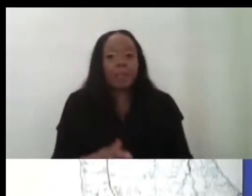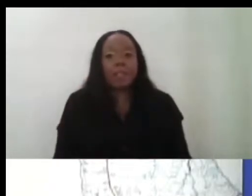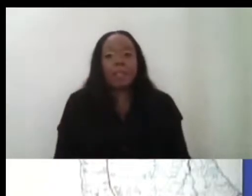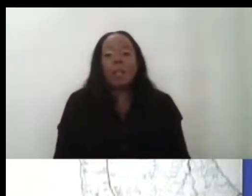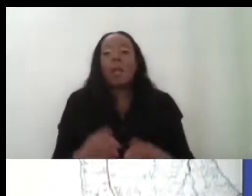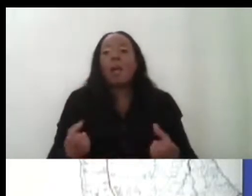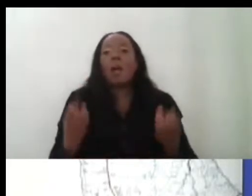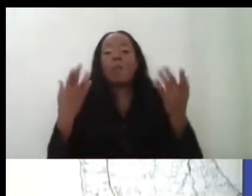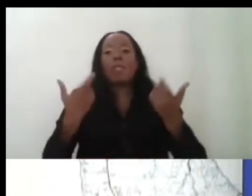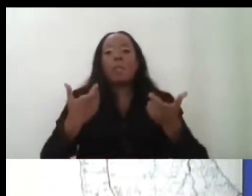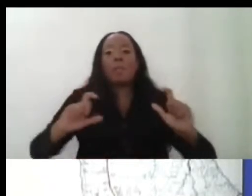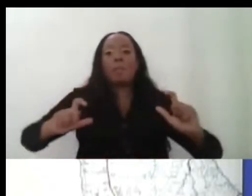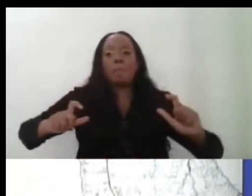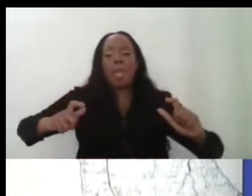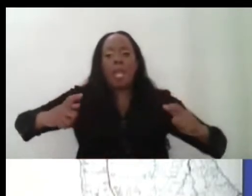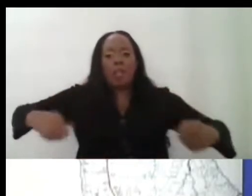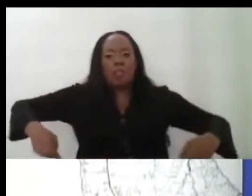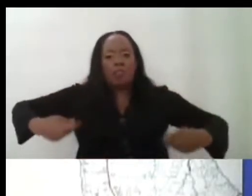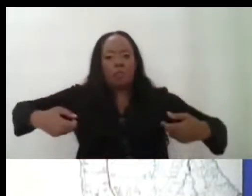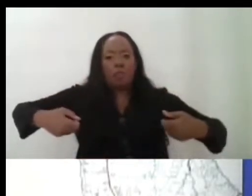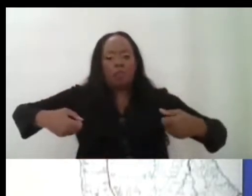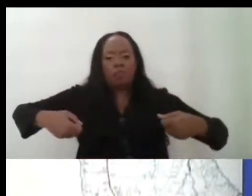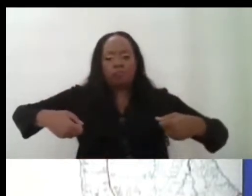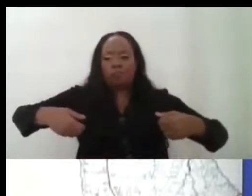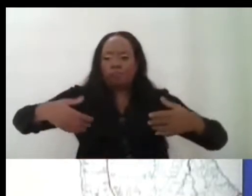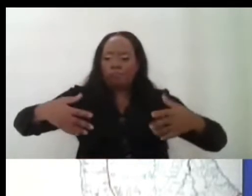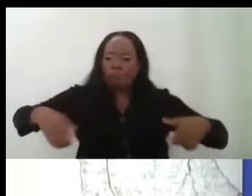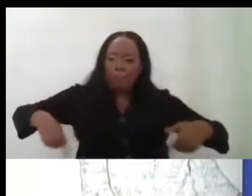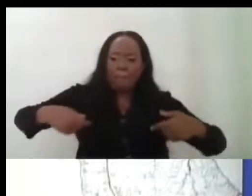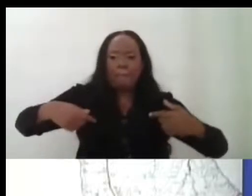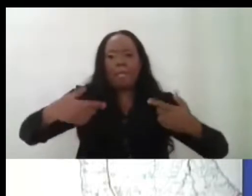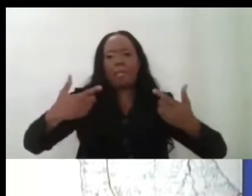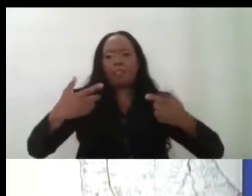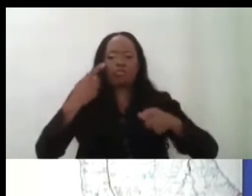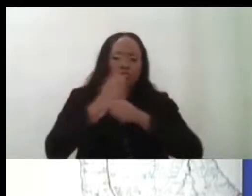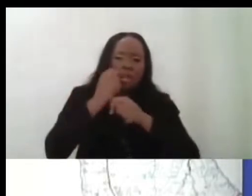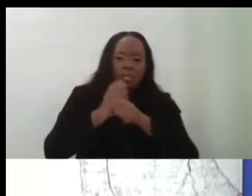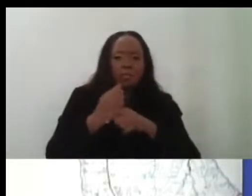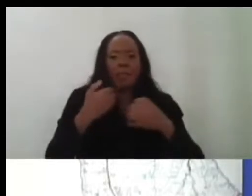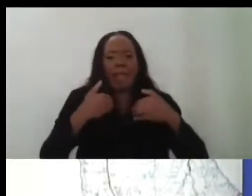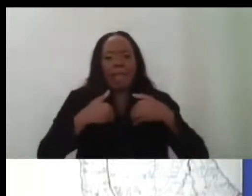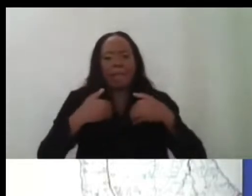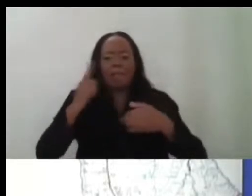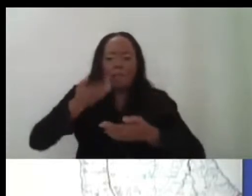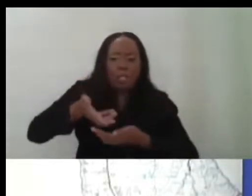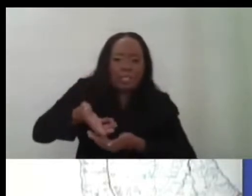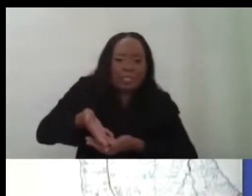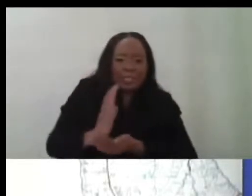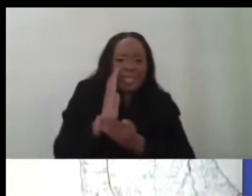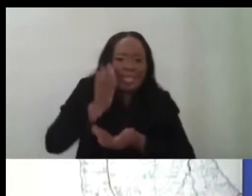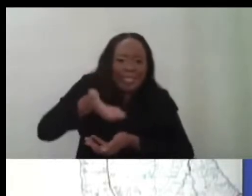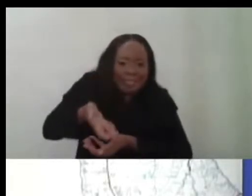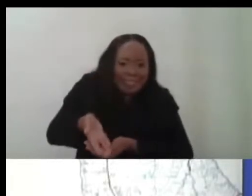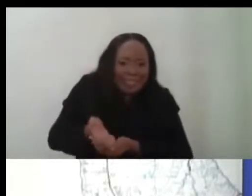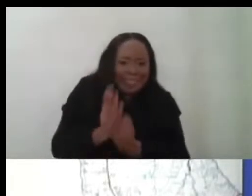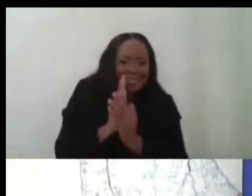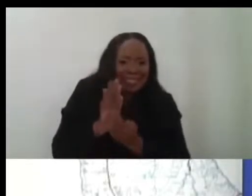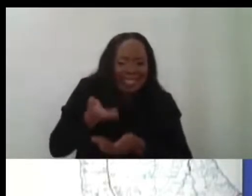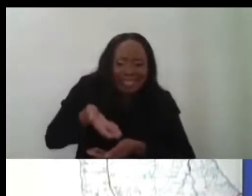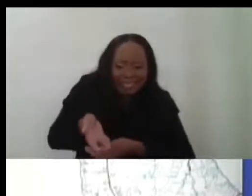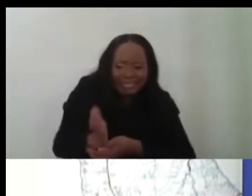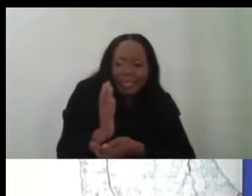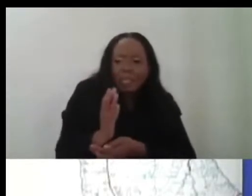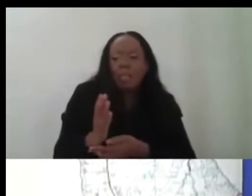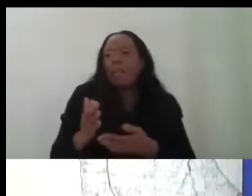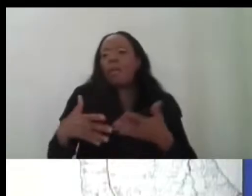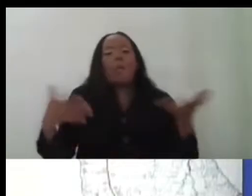many excavators we have in government and then privately, how many trucks, how many, everything, down to the shutdown protocols.